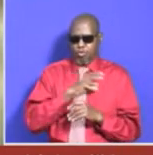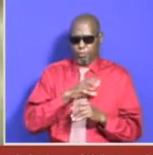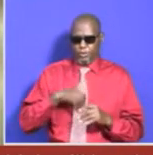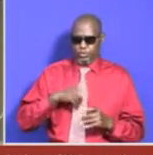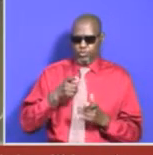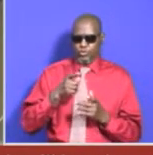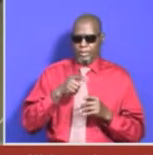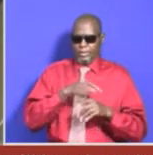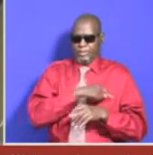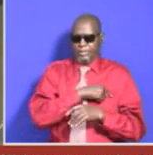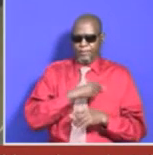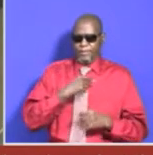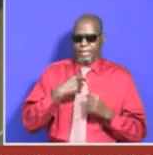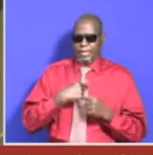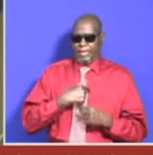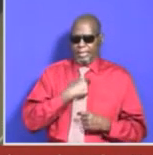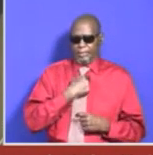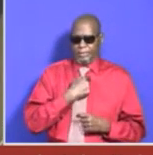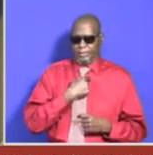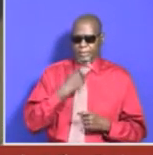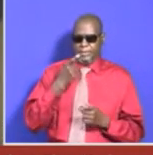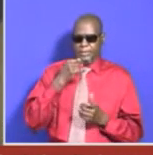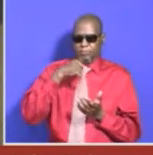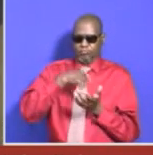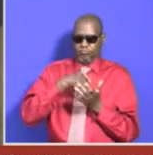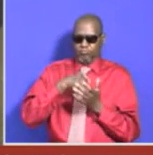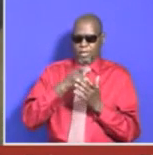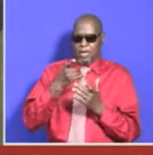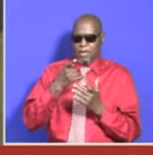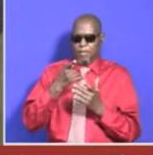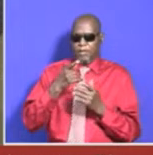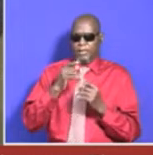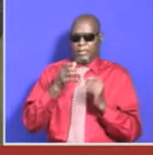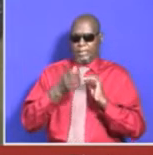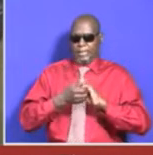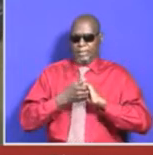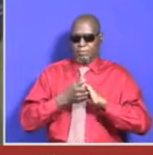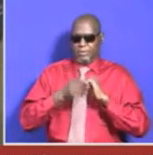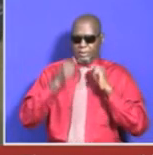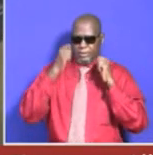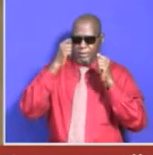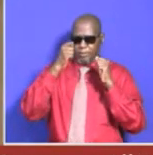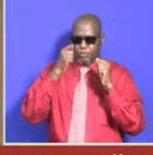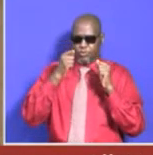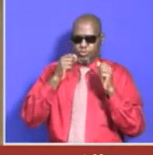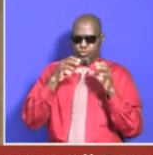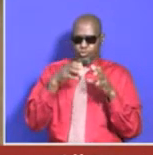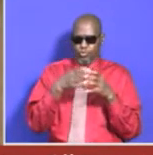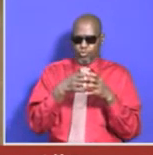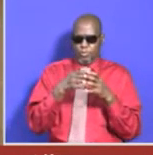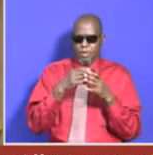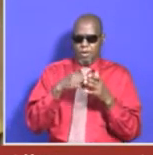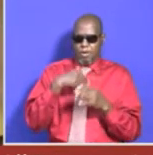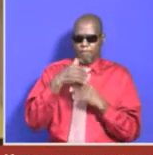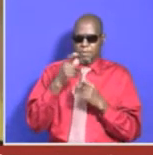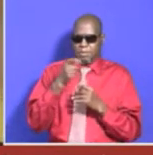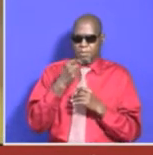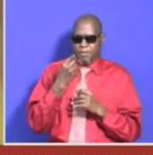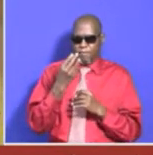Dickens participated as a nominee under the Engagement Champion category and in a second win in less than 5 months after the Utumishi Bora